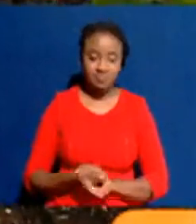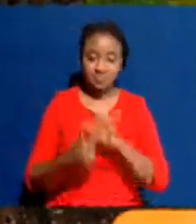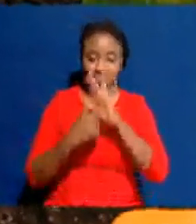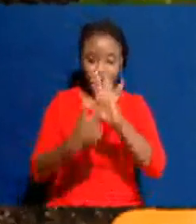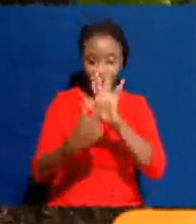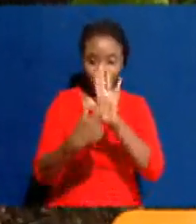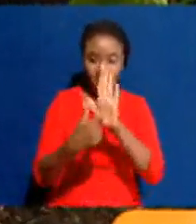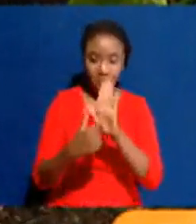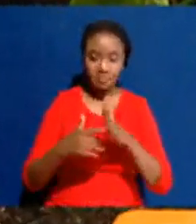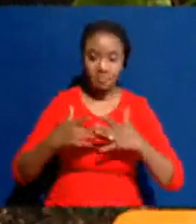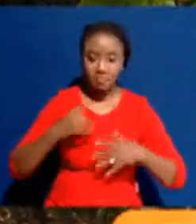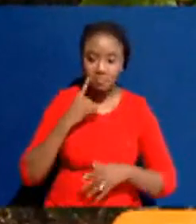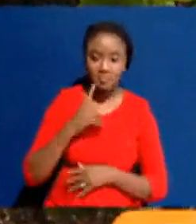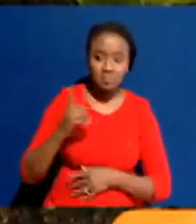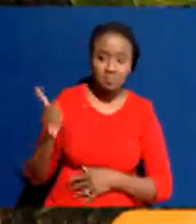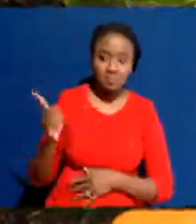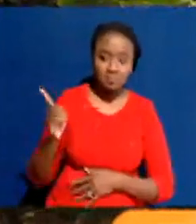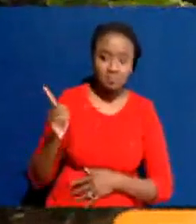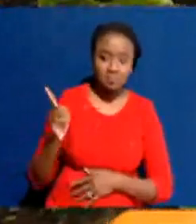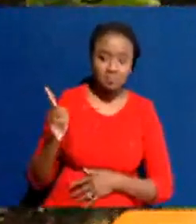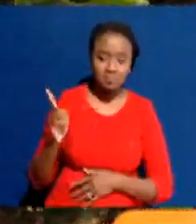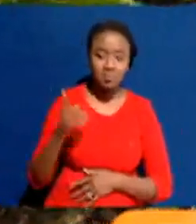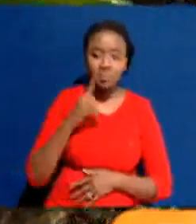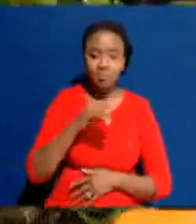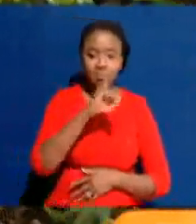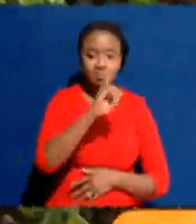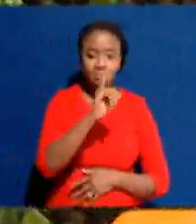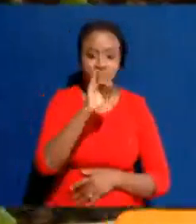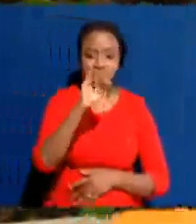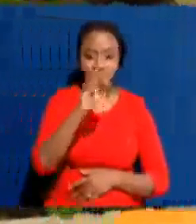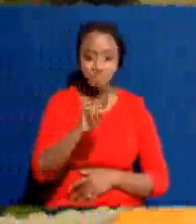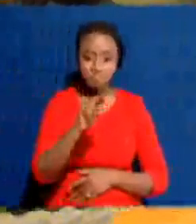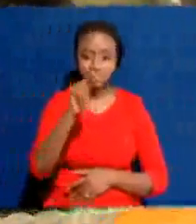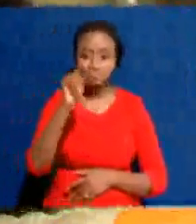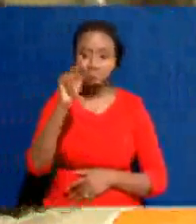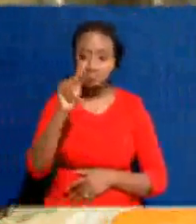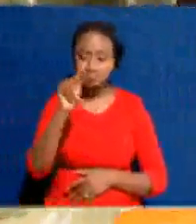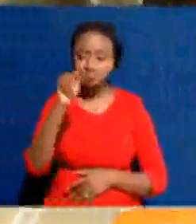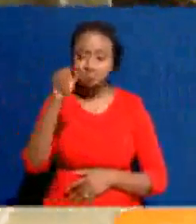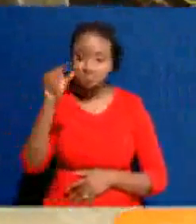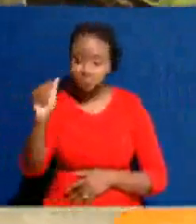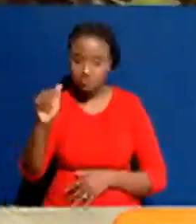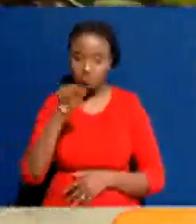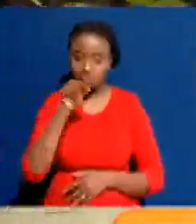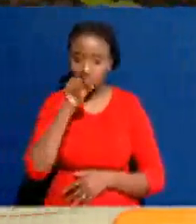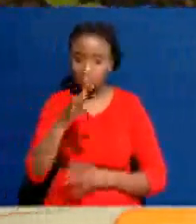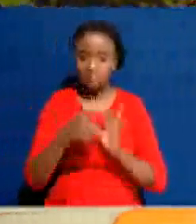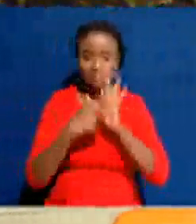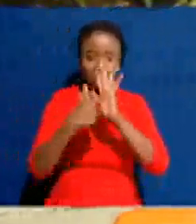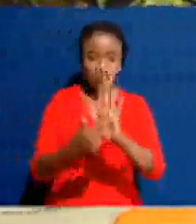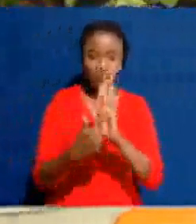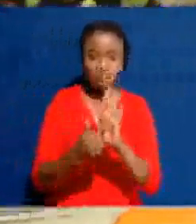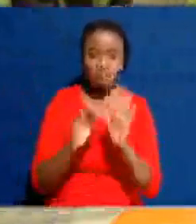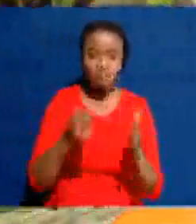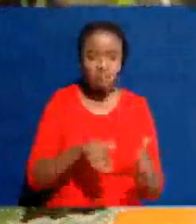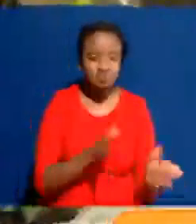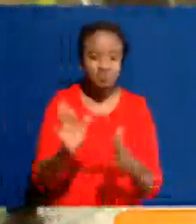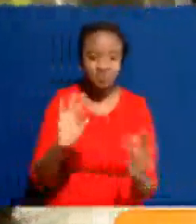of visitors was this stand by the International Institute of Tropical Agriculture, showcasing the